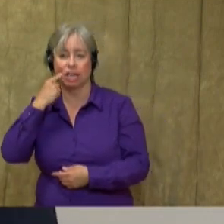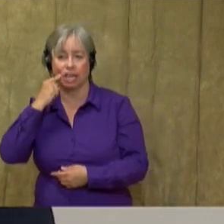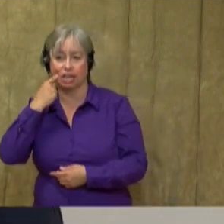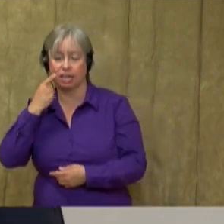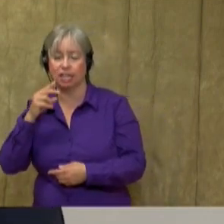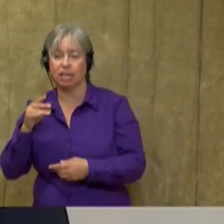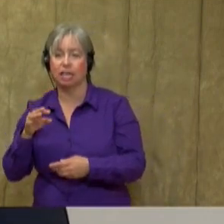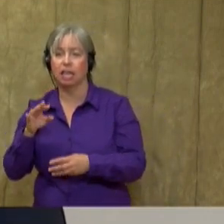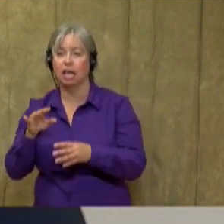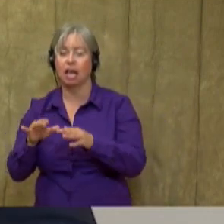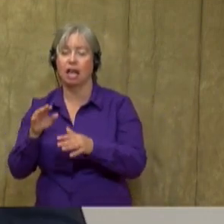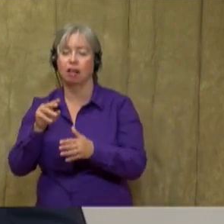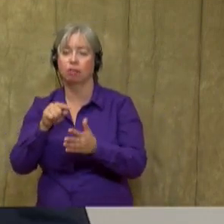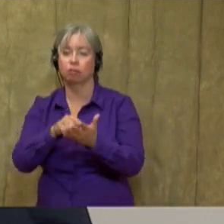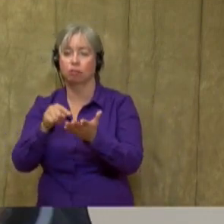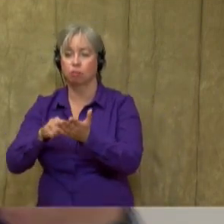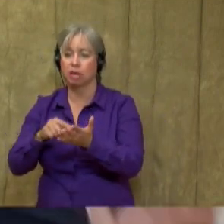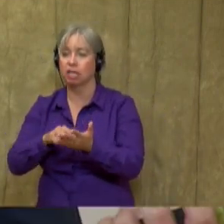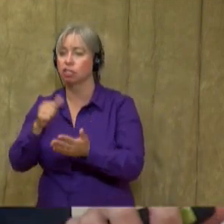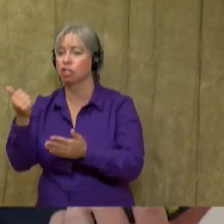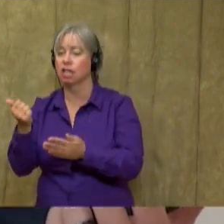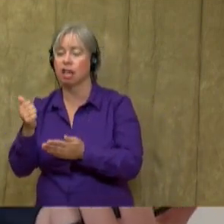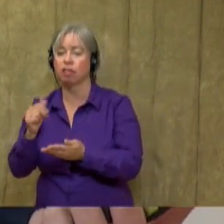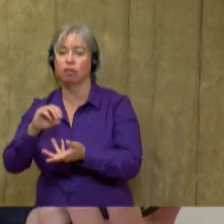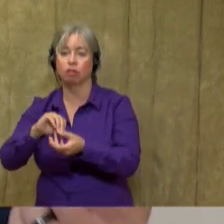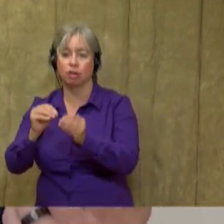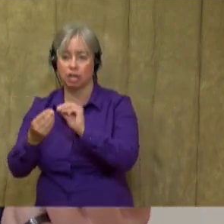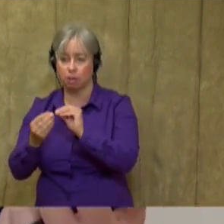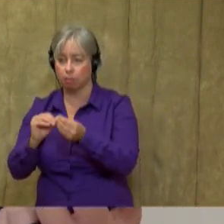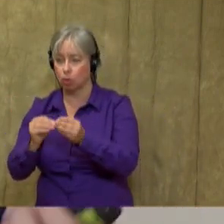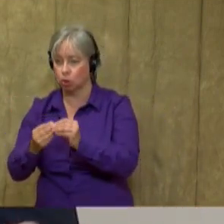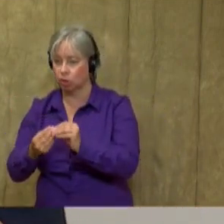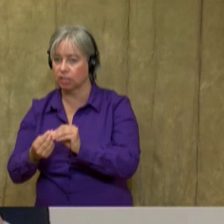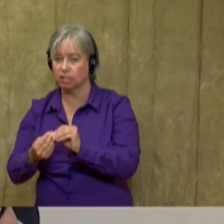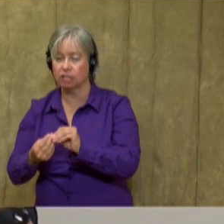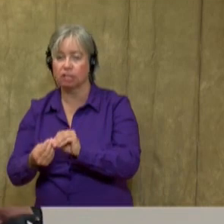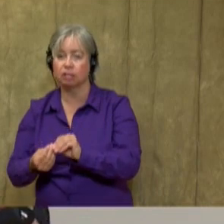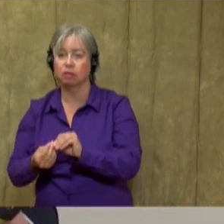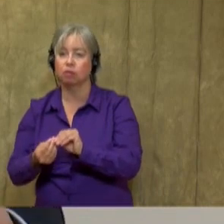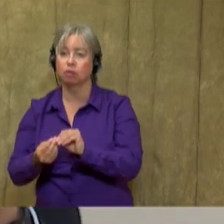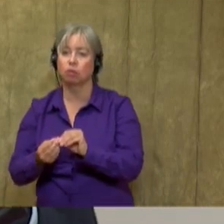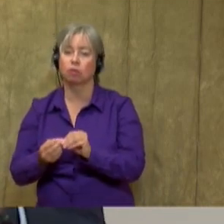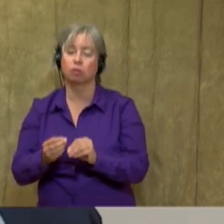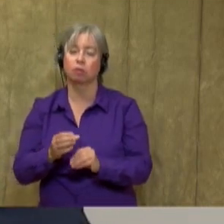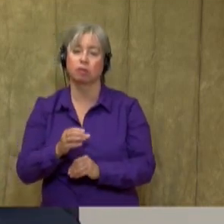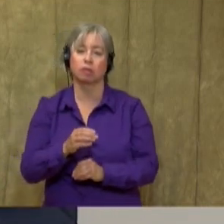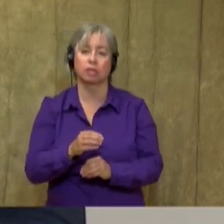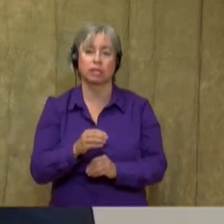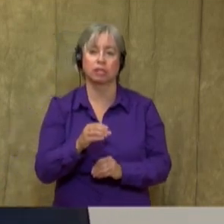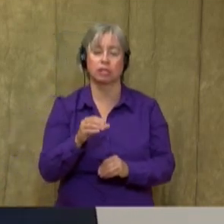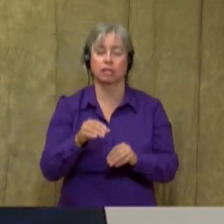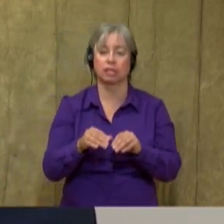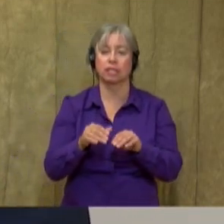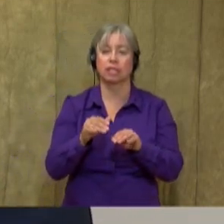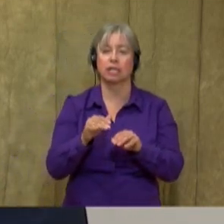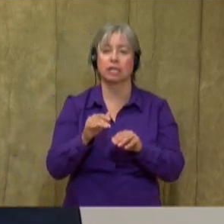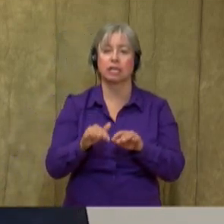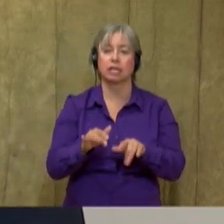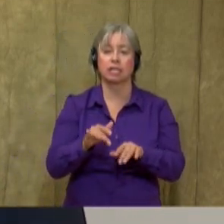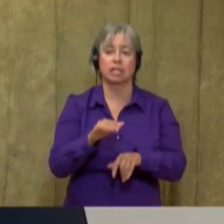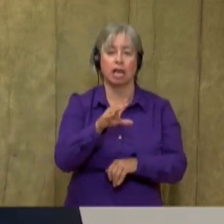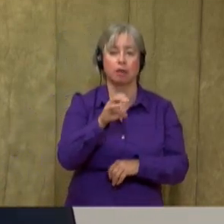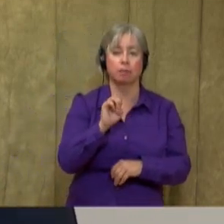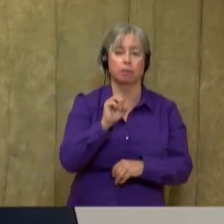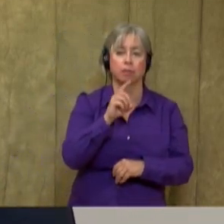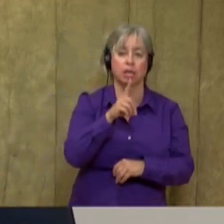and that's what I'm going to get. So unless the machine is wrong or broken, you're going to type in one code and you're going to expect a certain outcome and you're